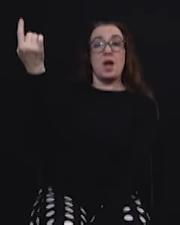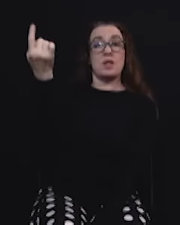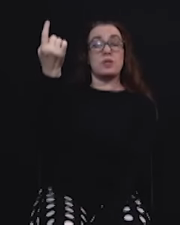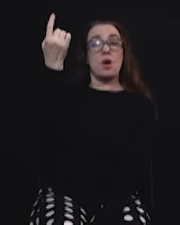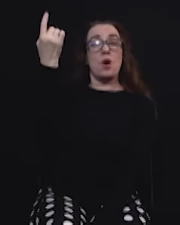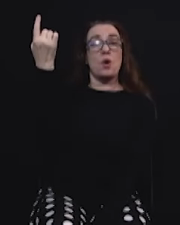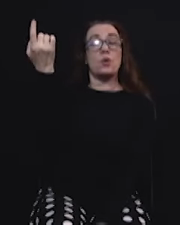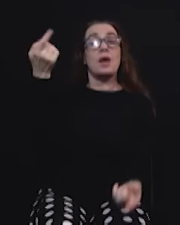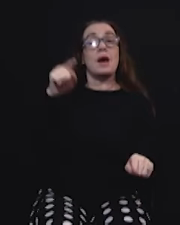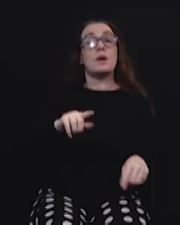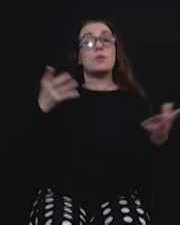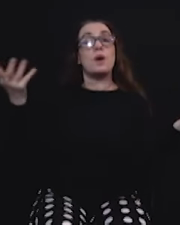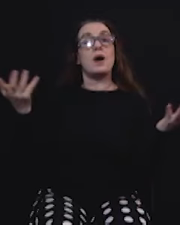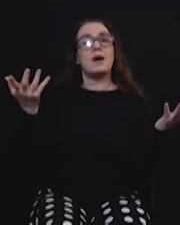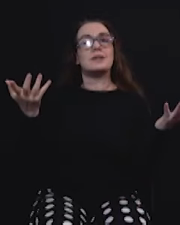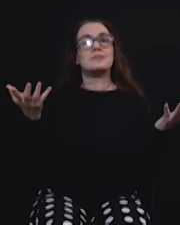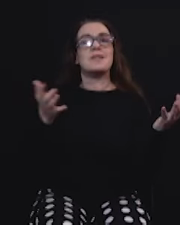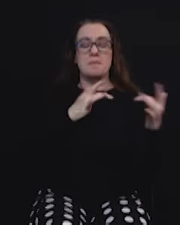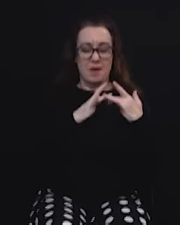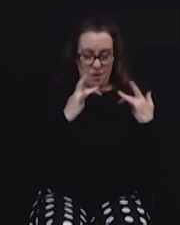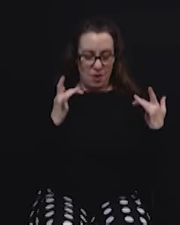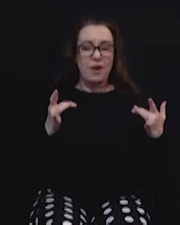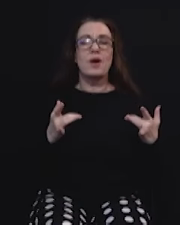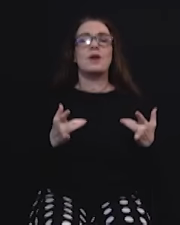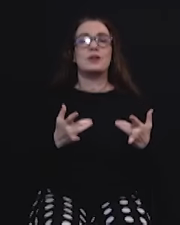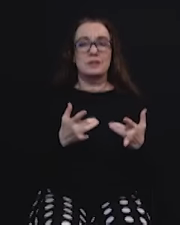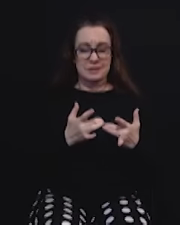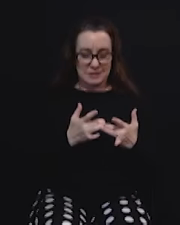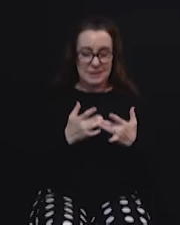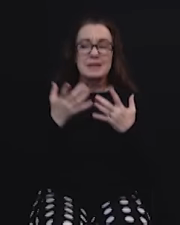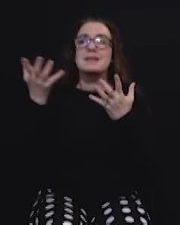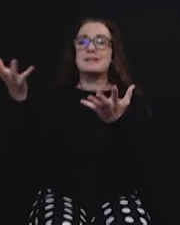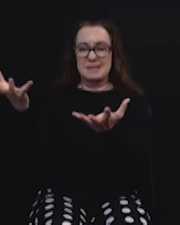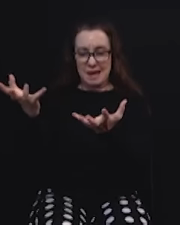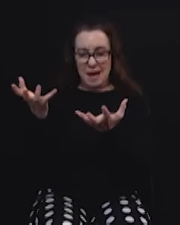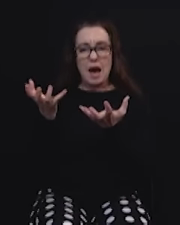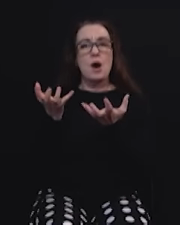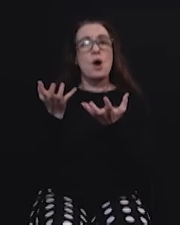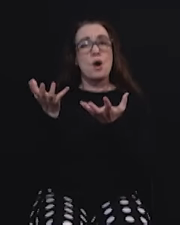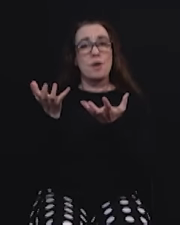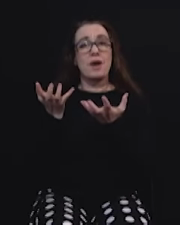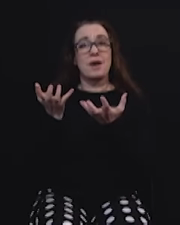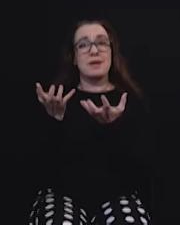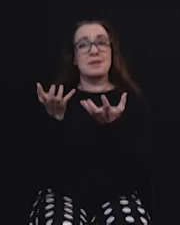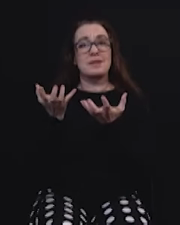Desire.